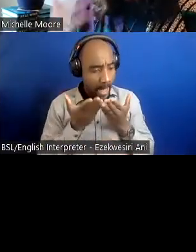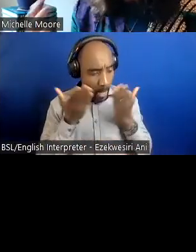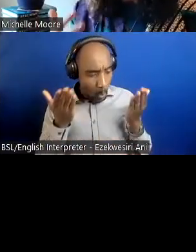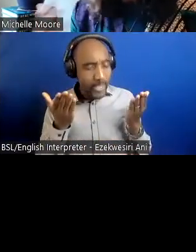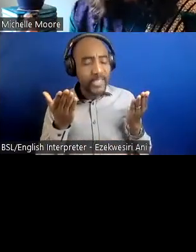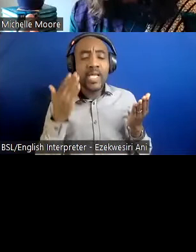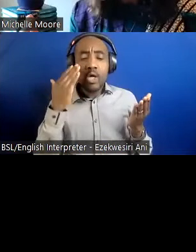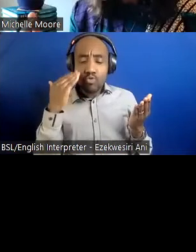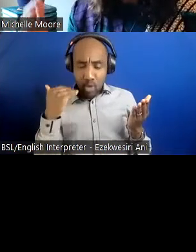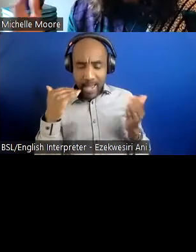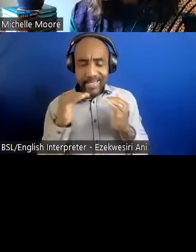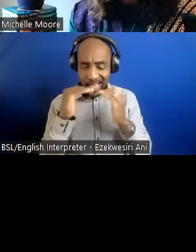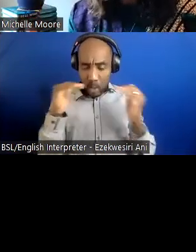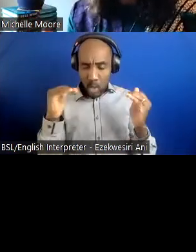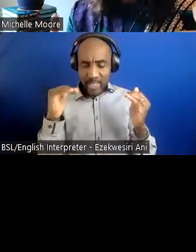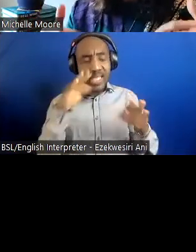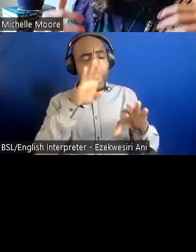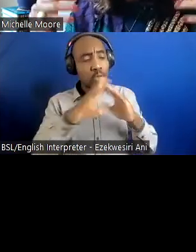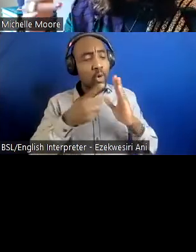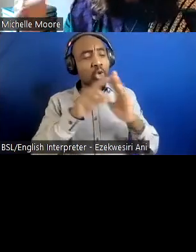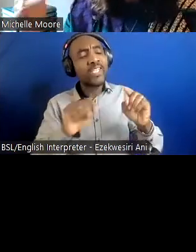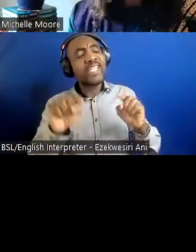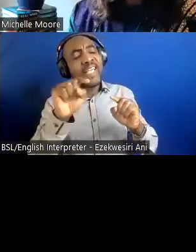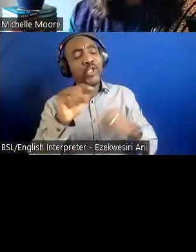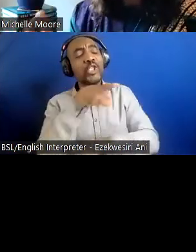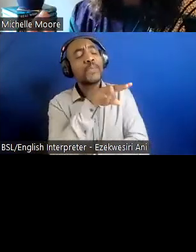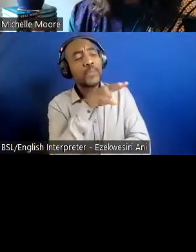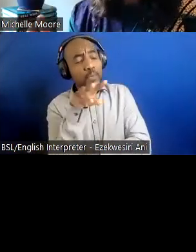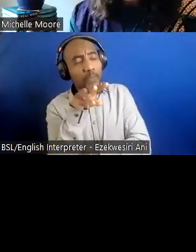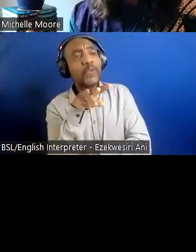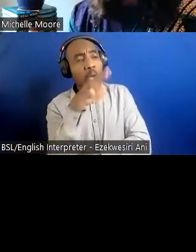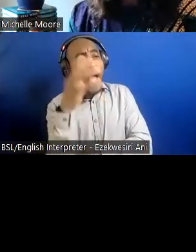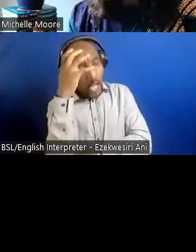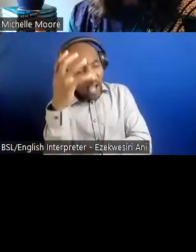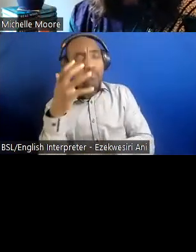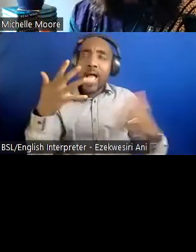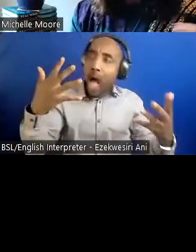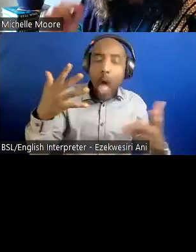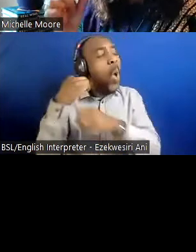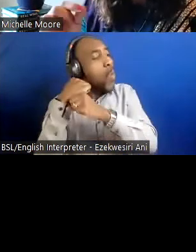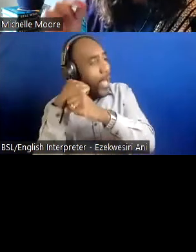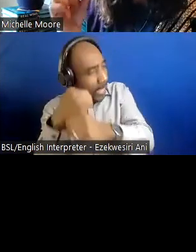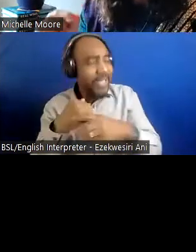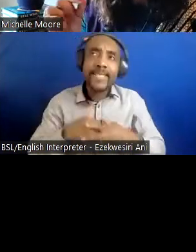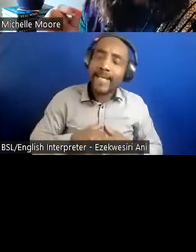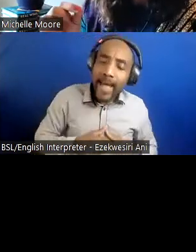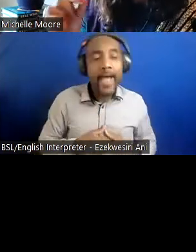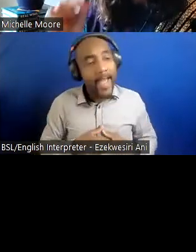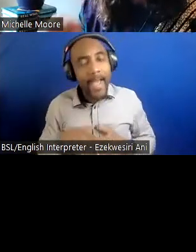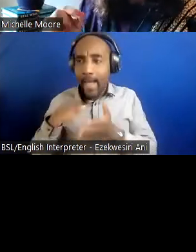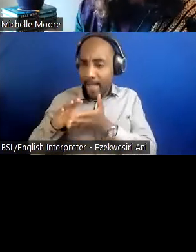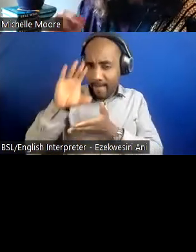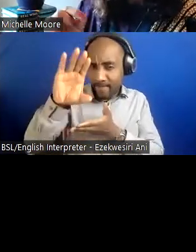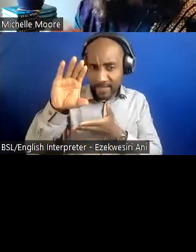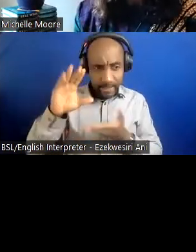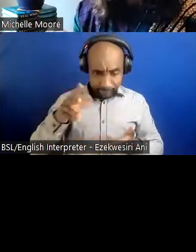race equality aspect of sports organisations, of government saying they're committed to the issues, but then that money not actually